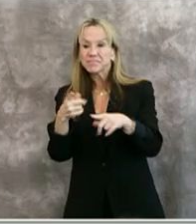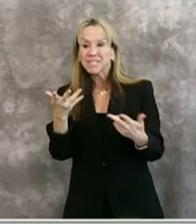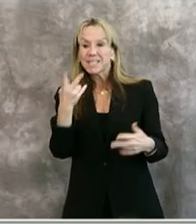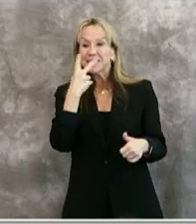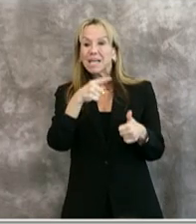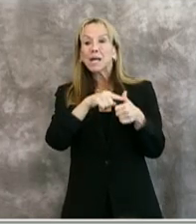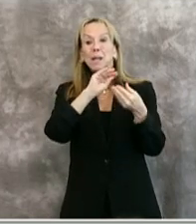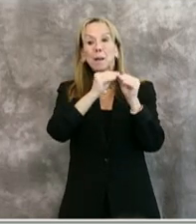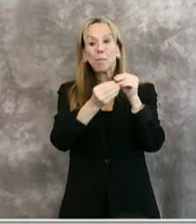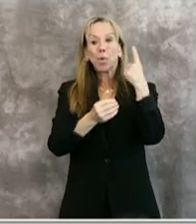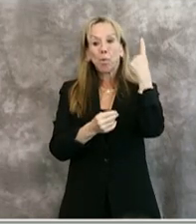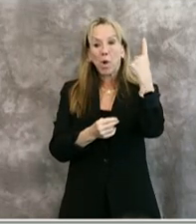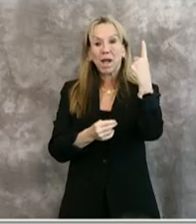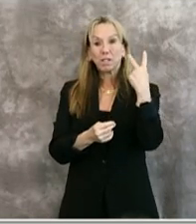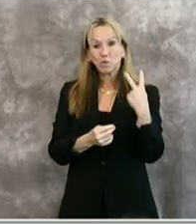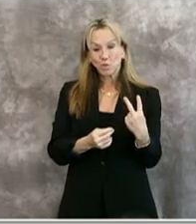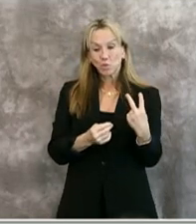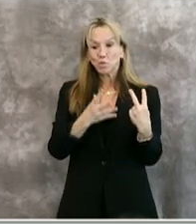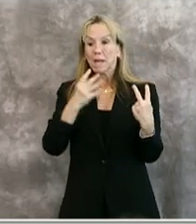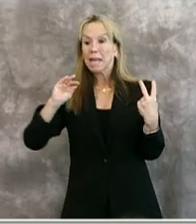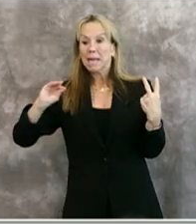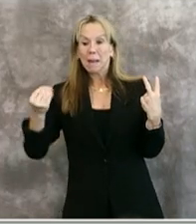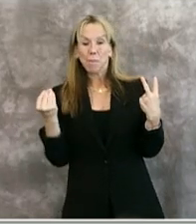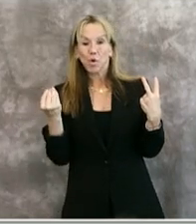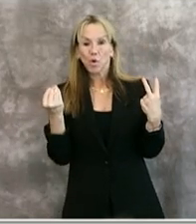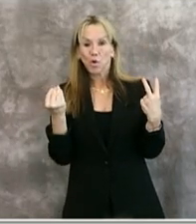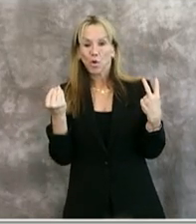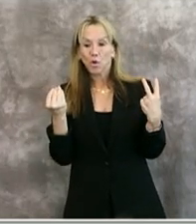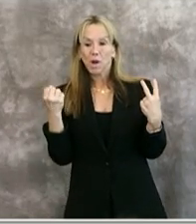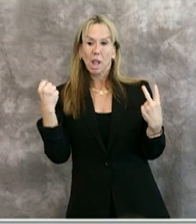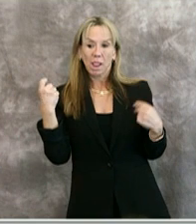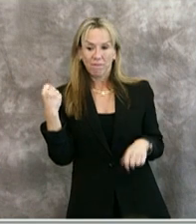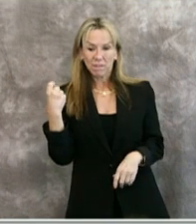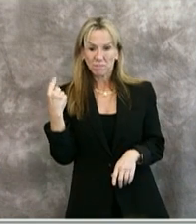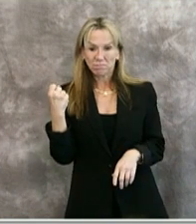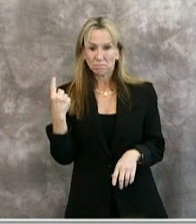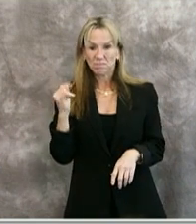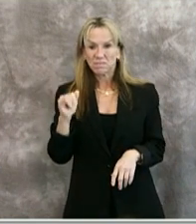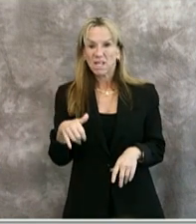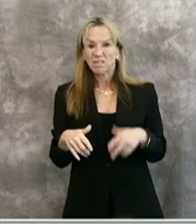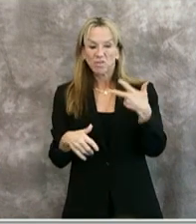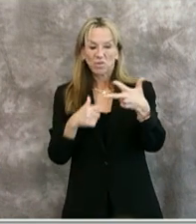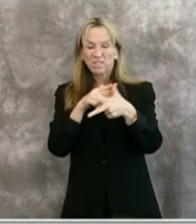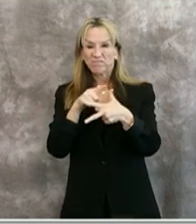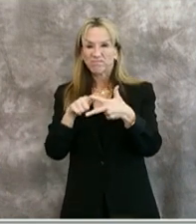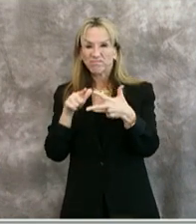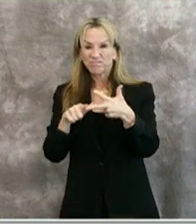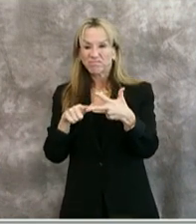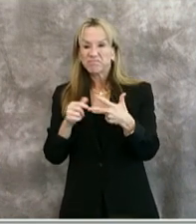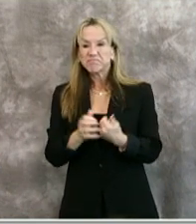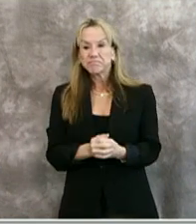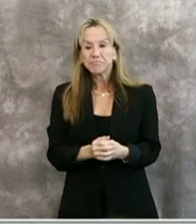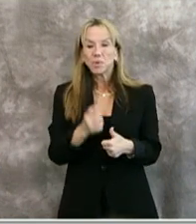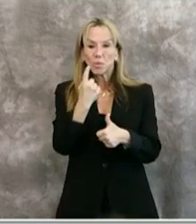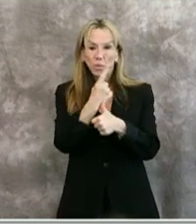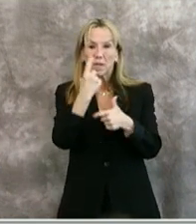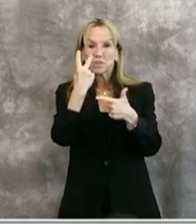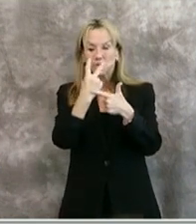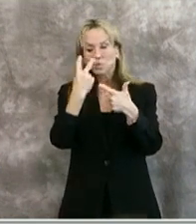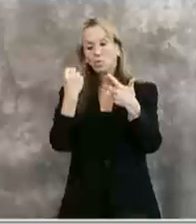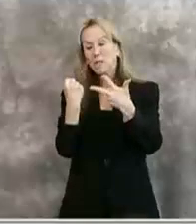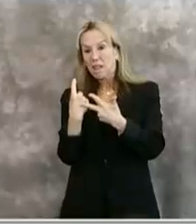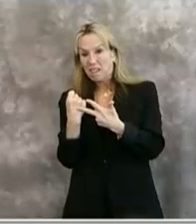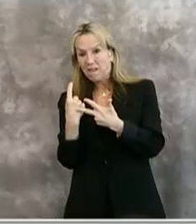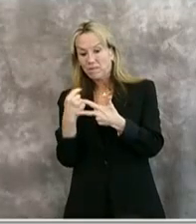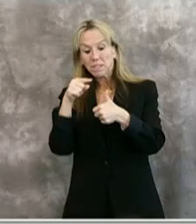here triggers number 1, number 2, and number 11. In the next slide, we will start with trigger number